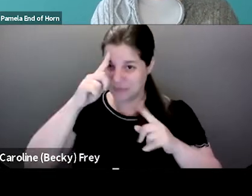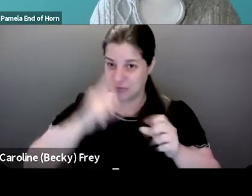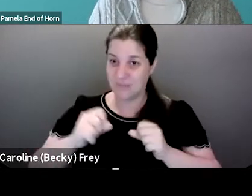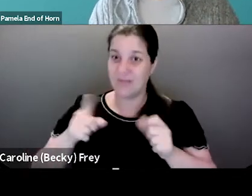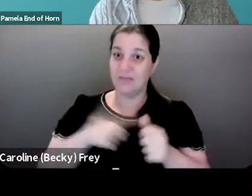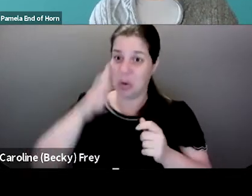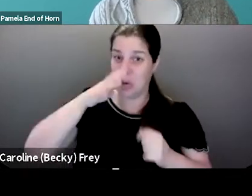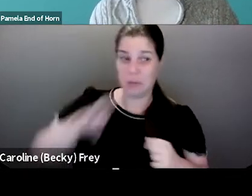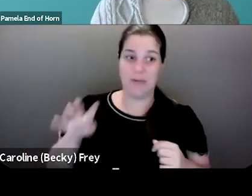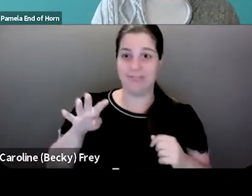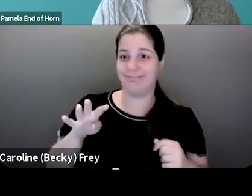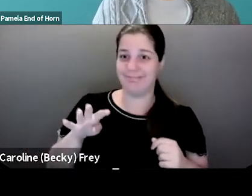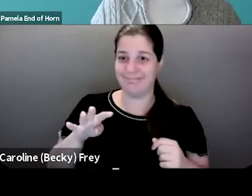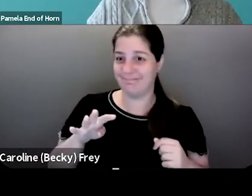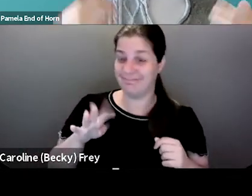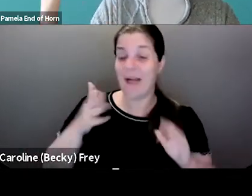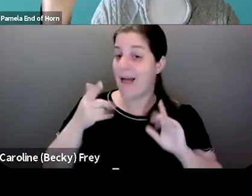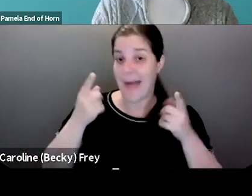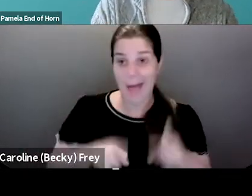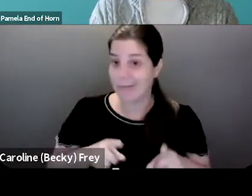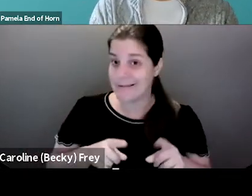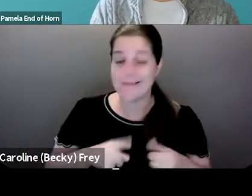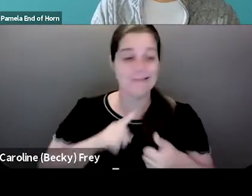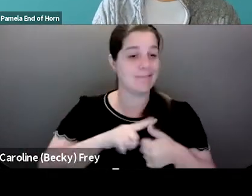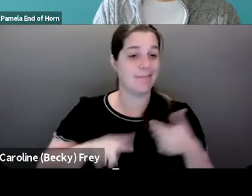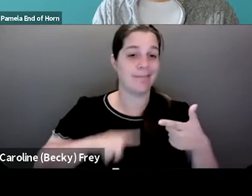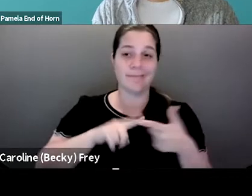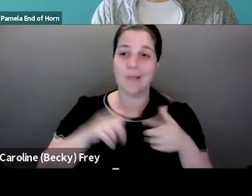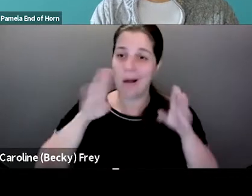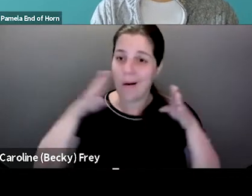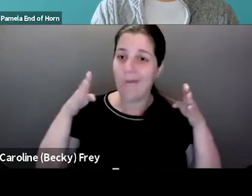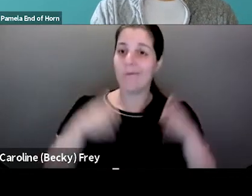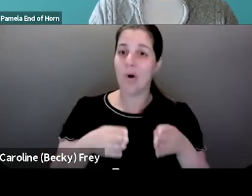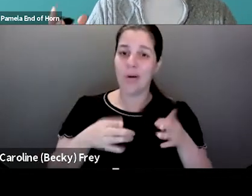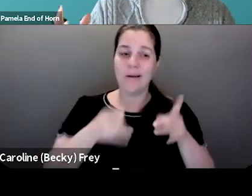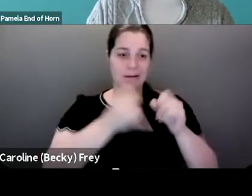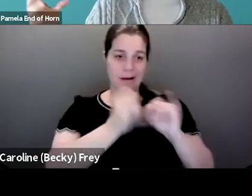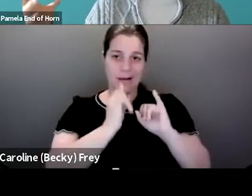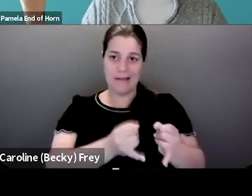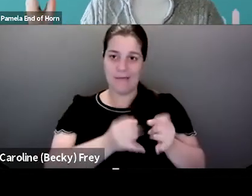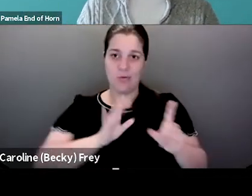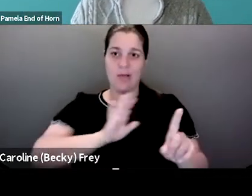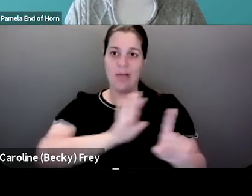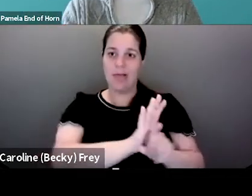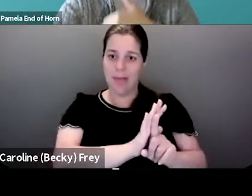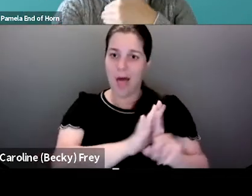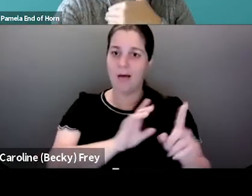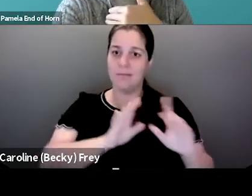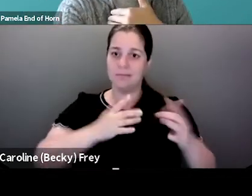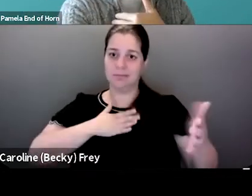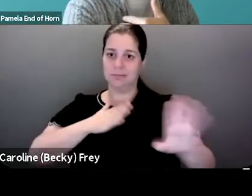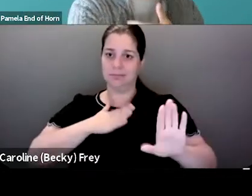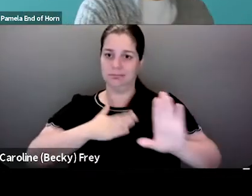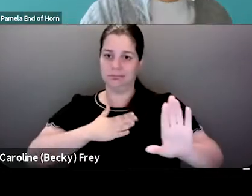them, and sometimes that happens. You can focus on the inter-individual differences, meaning that that phenomena between